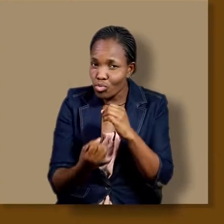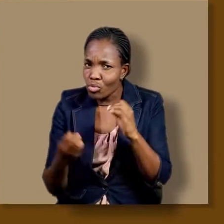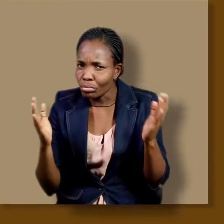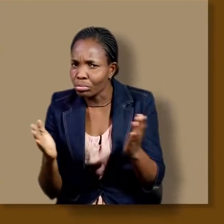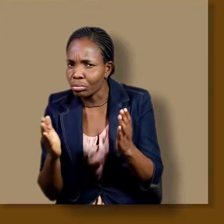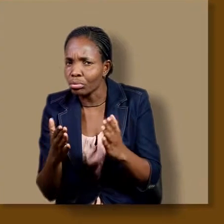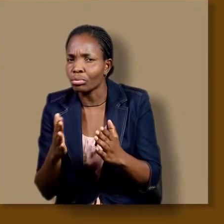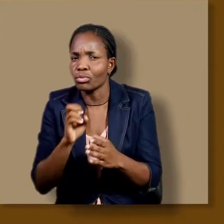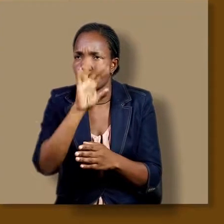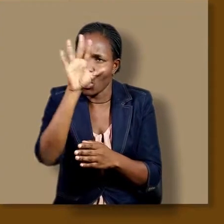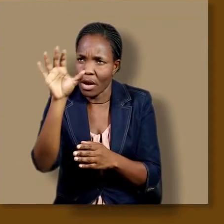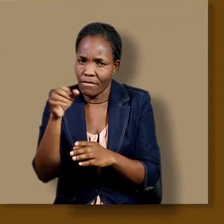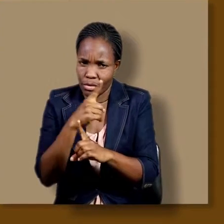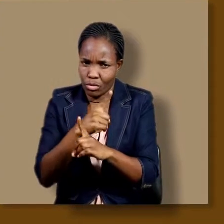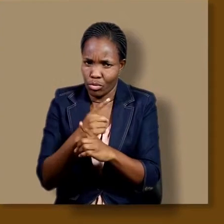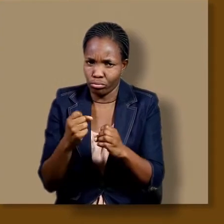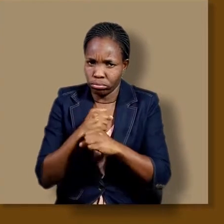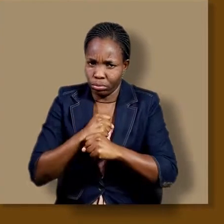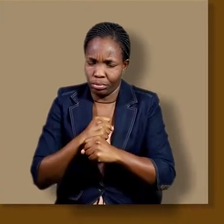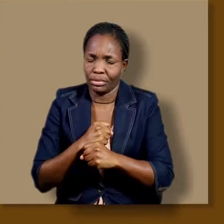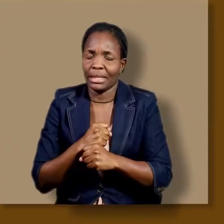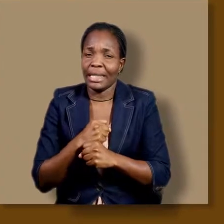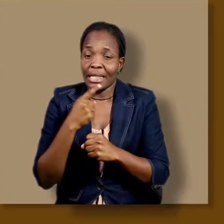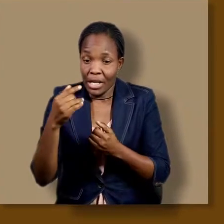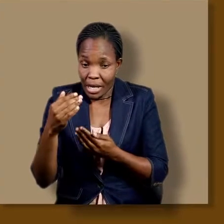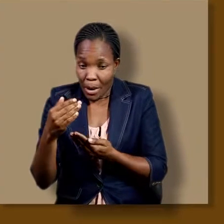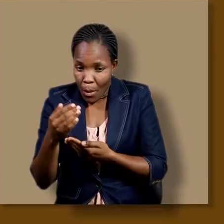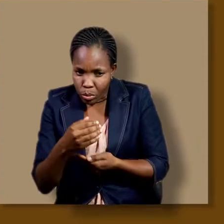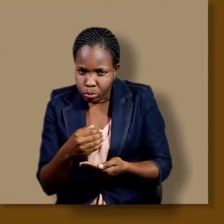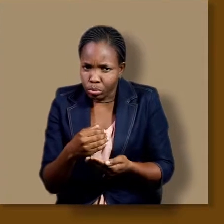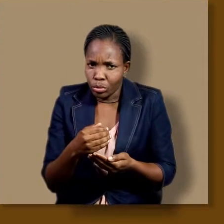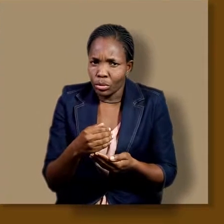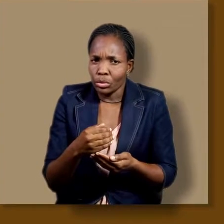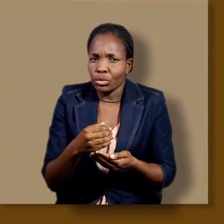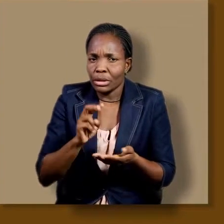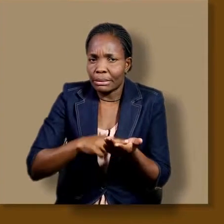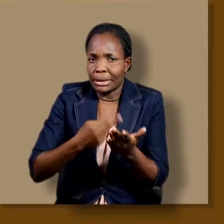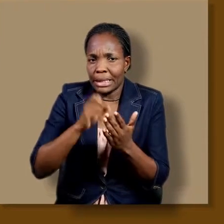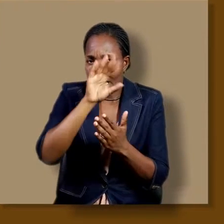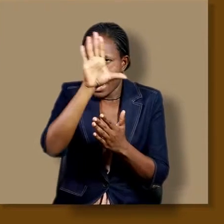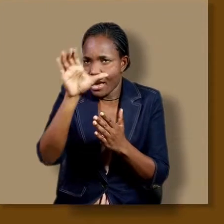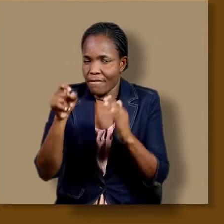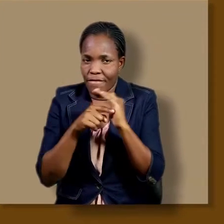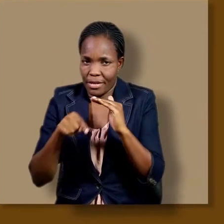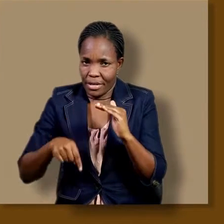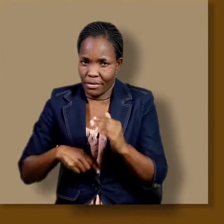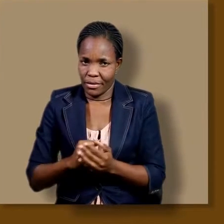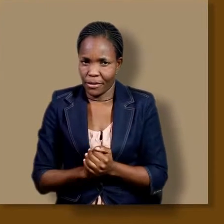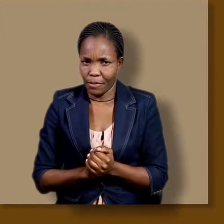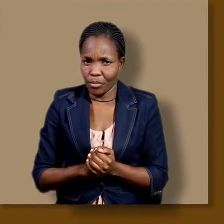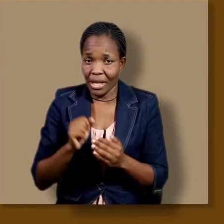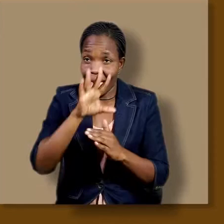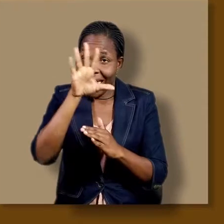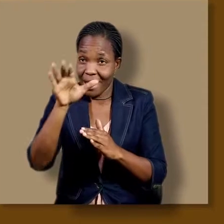among African states. It was to be a collective voice for the African continent. African states were